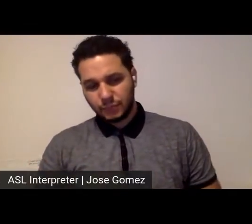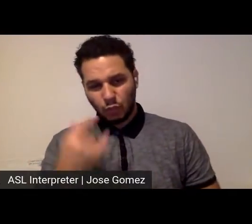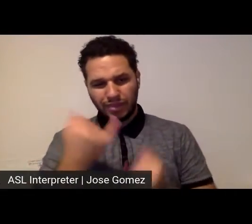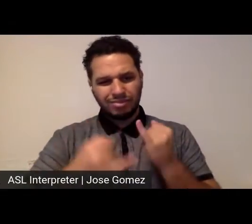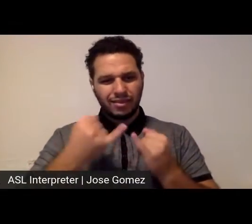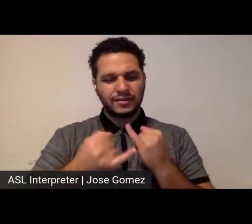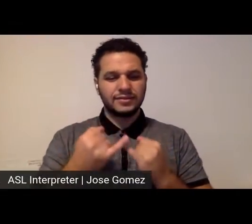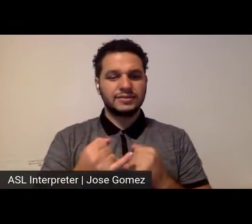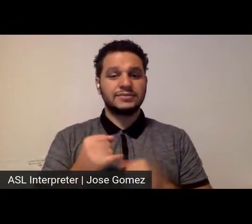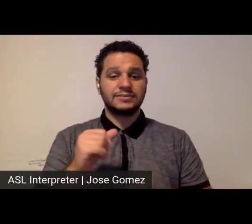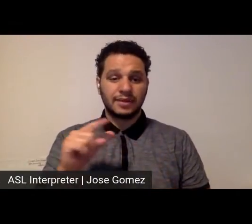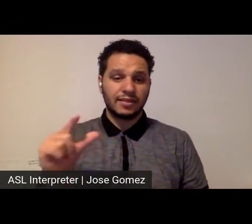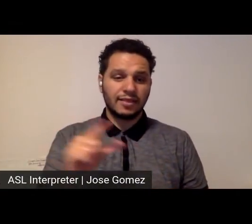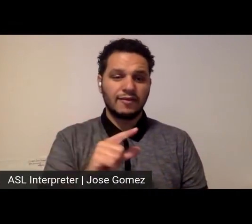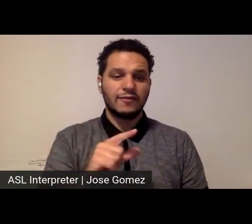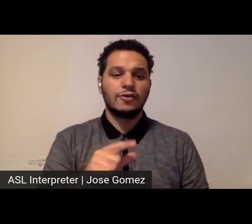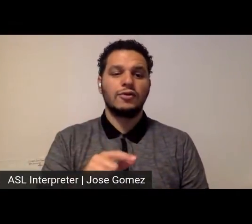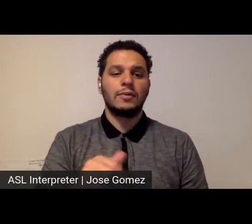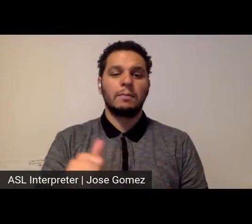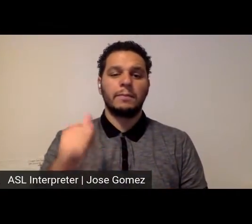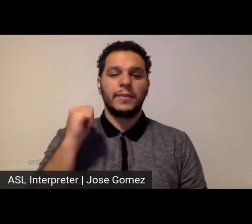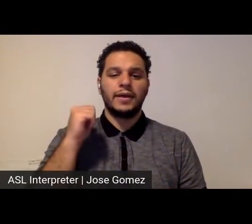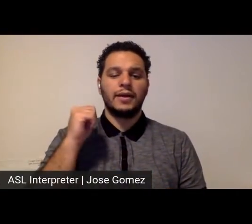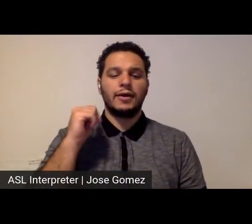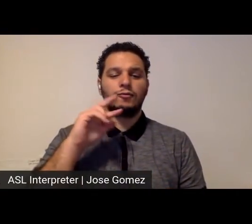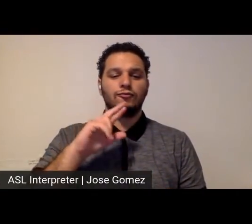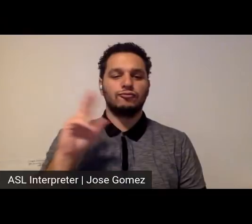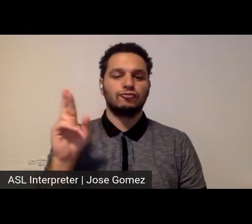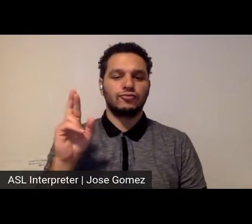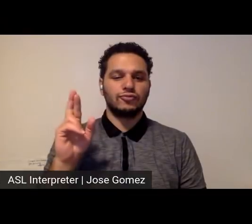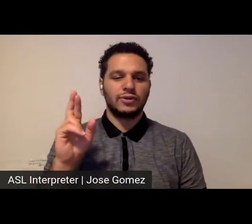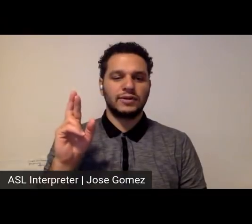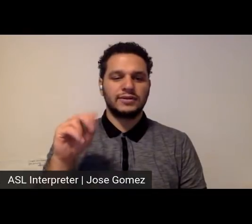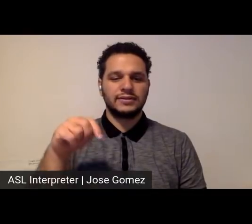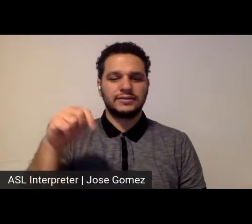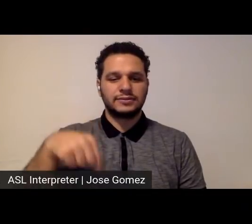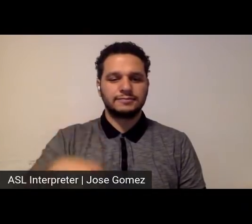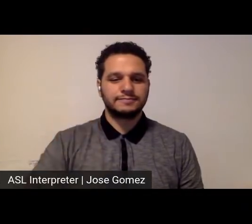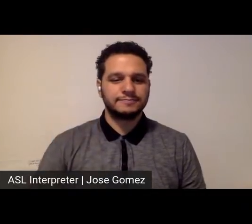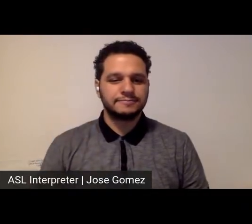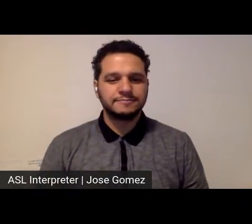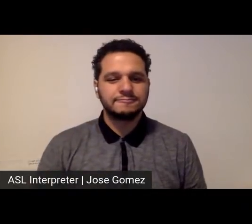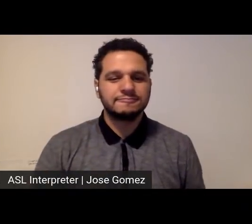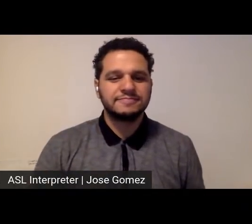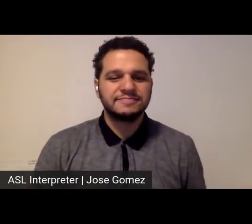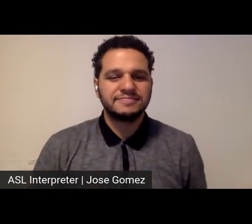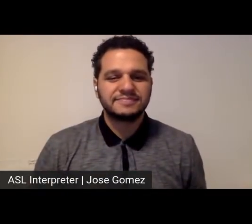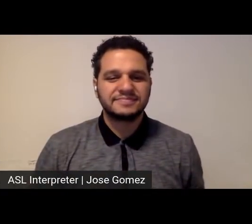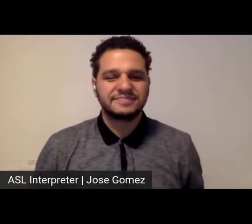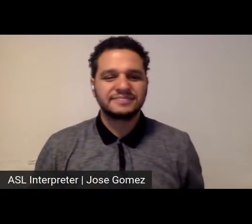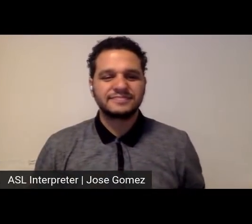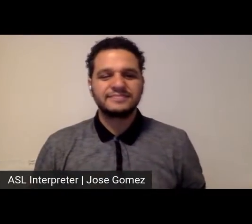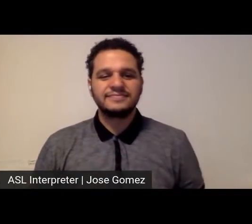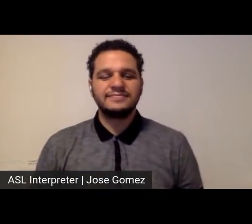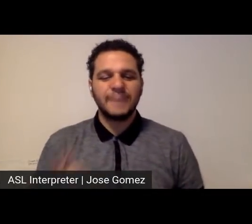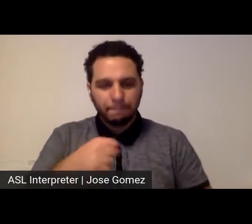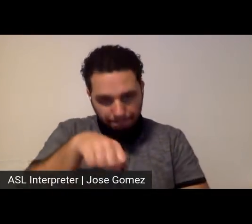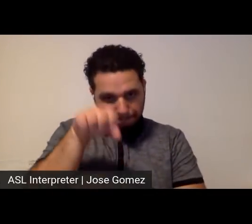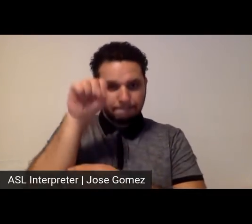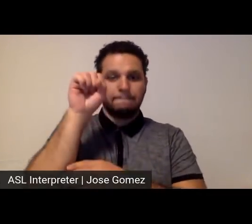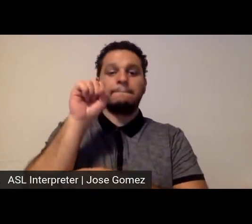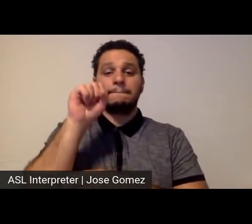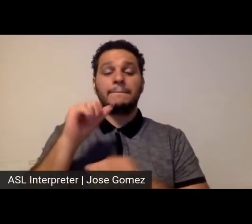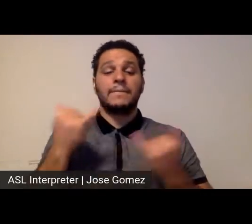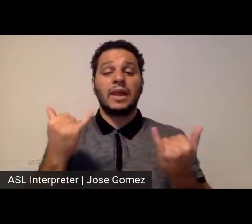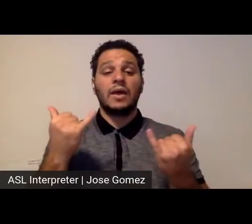one, left and back and right and down. Coming up from here, we